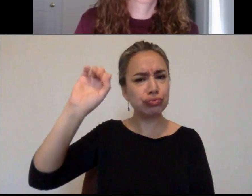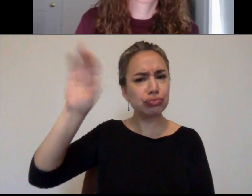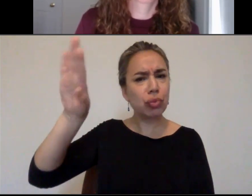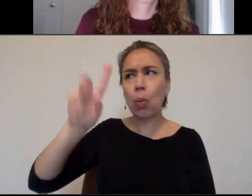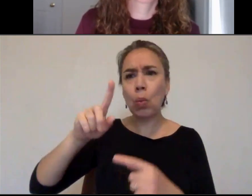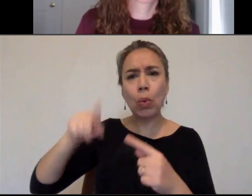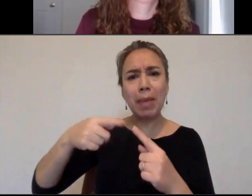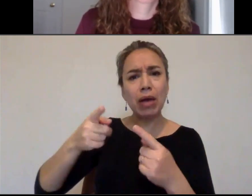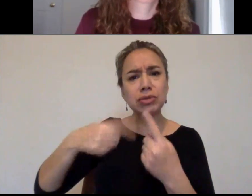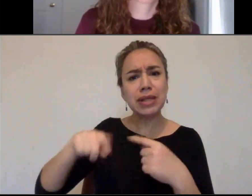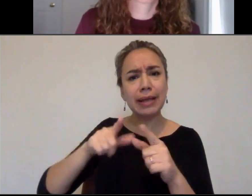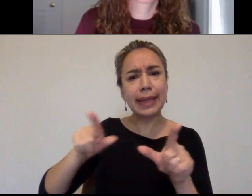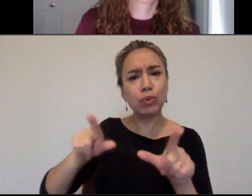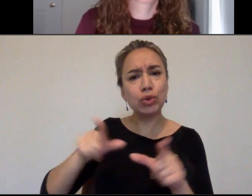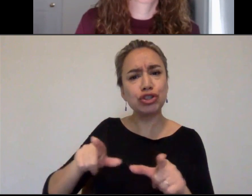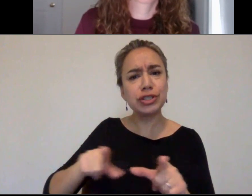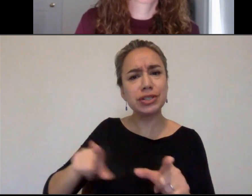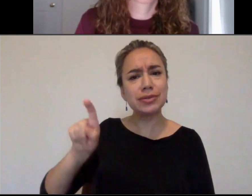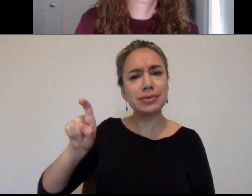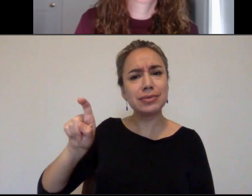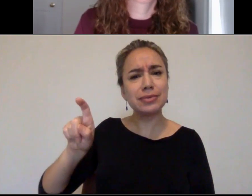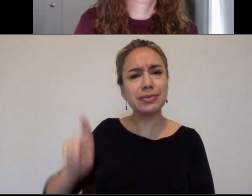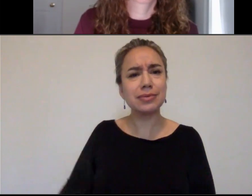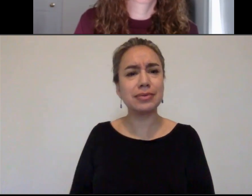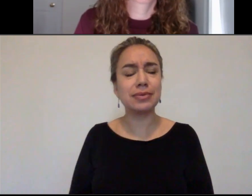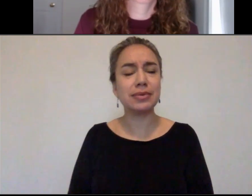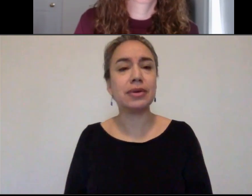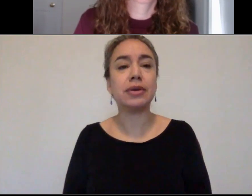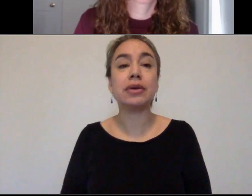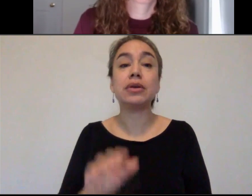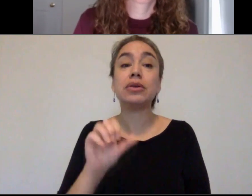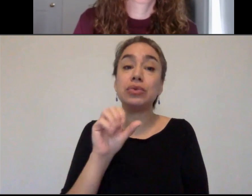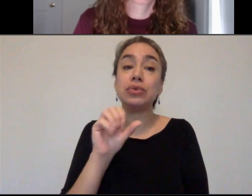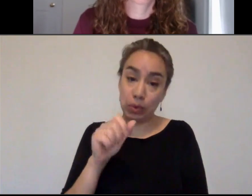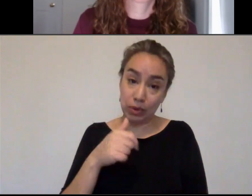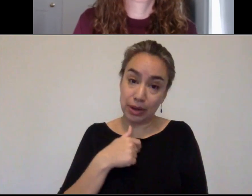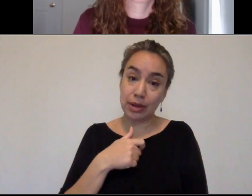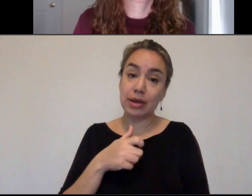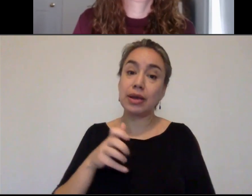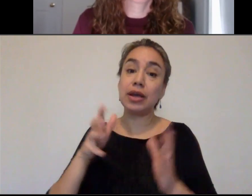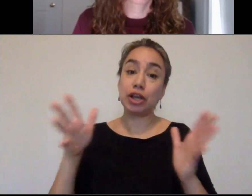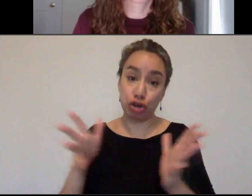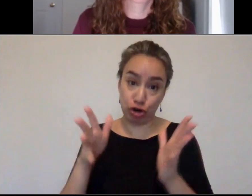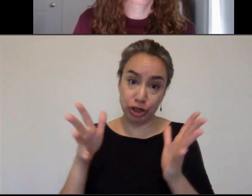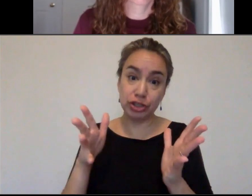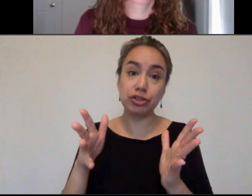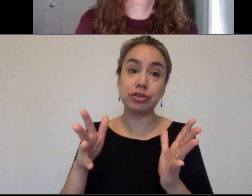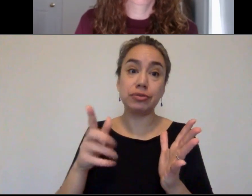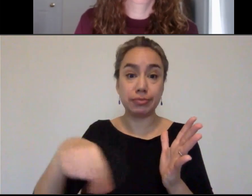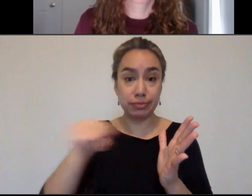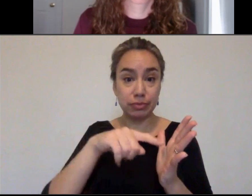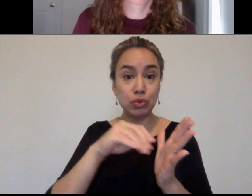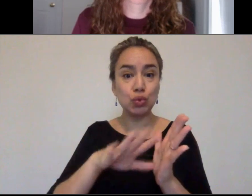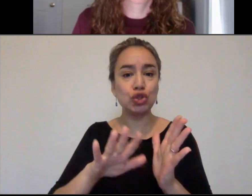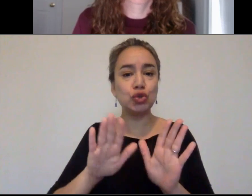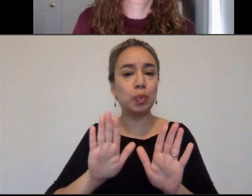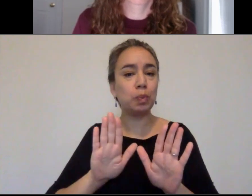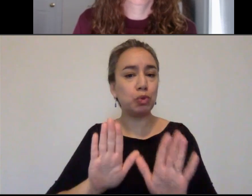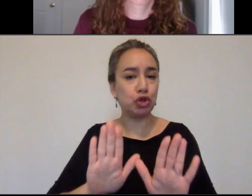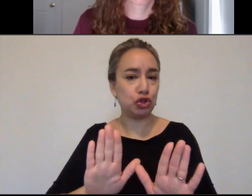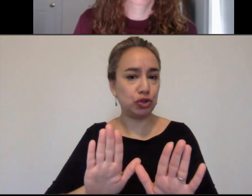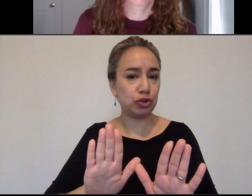about sign languages? So I encourage them to push this issue in